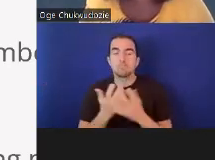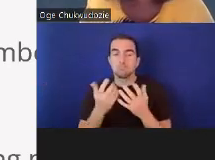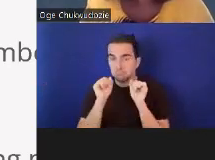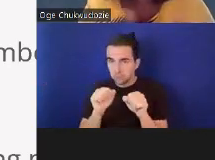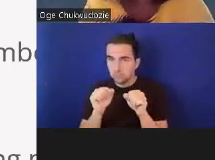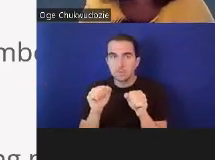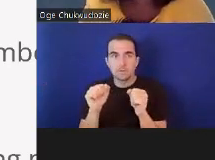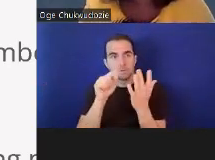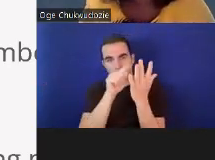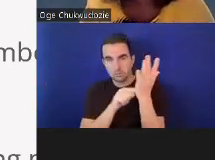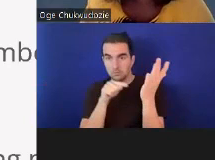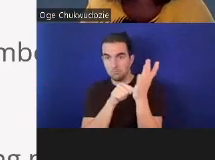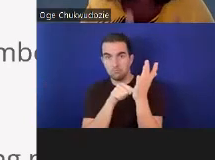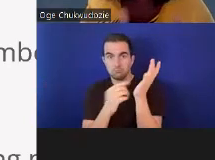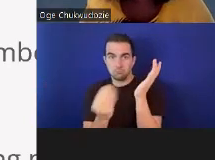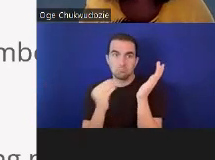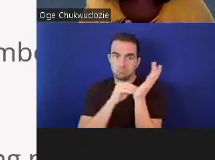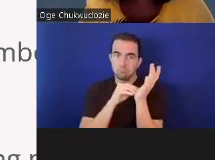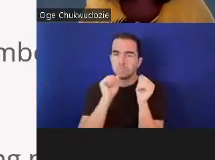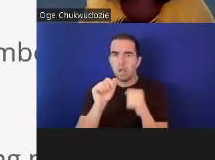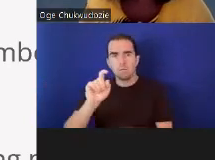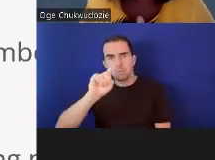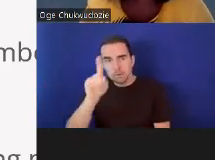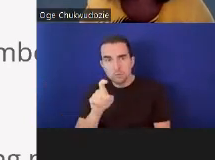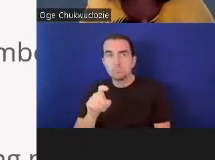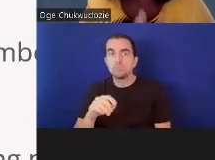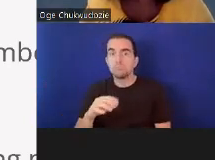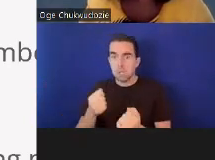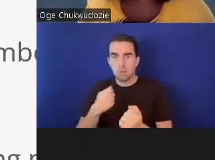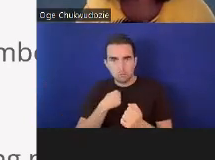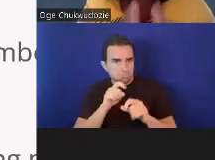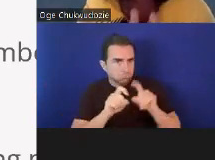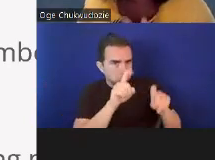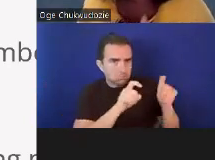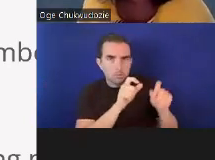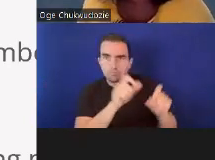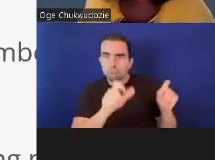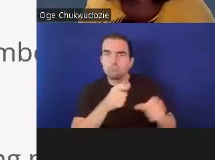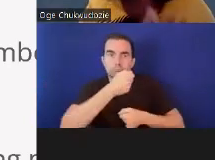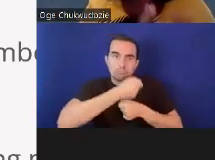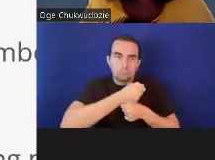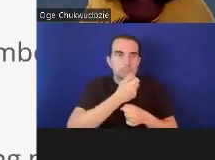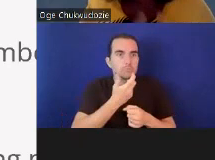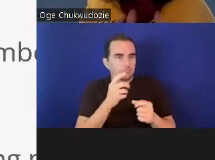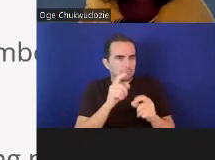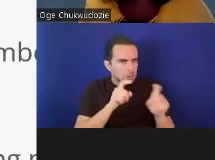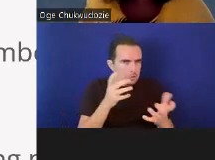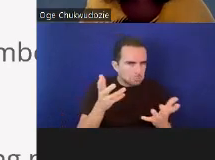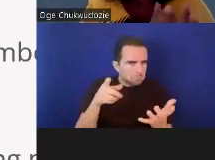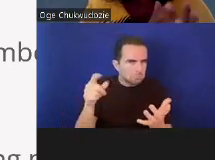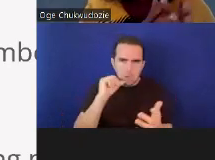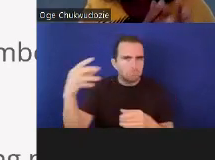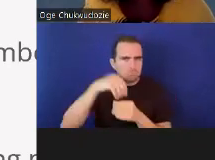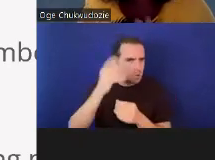of feedback mechanism. And then with that, you'll be able to now know that you need to maybe sensitize more so that people